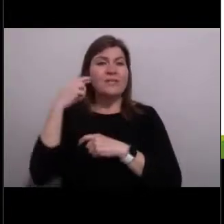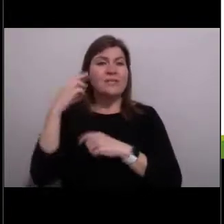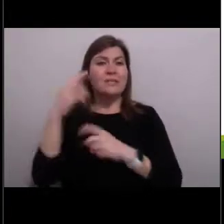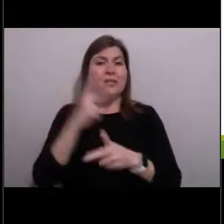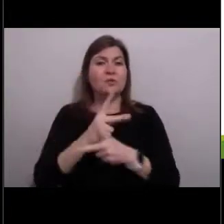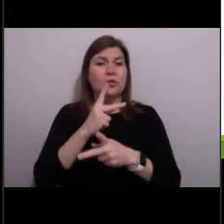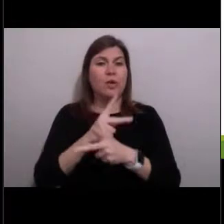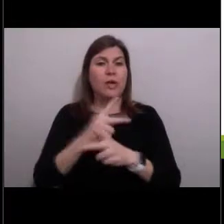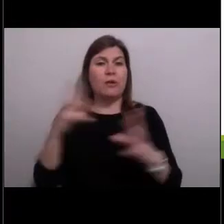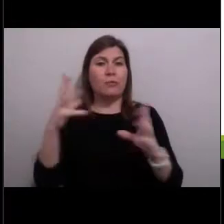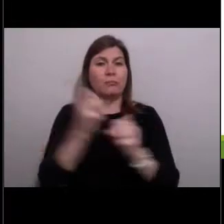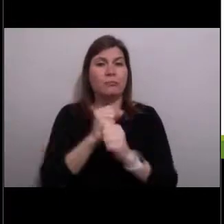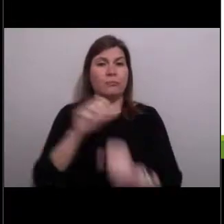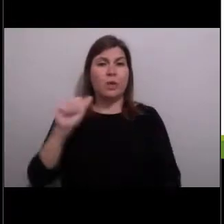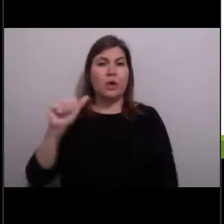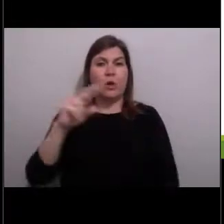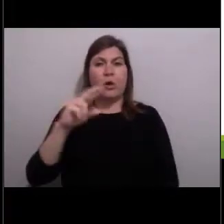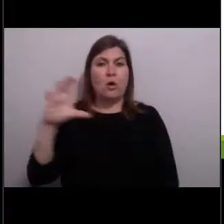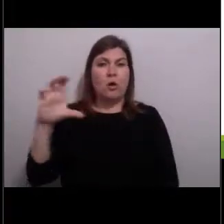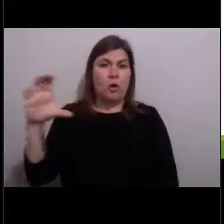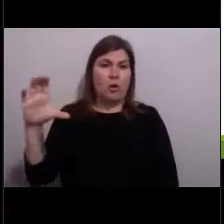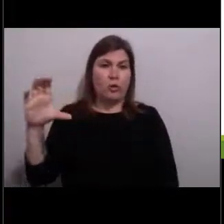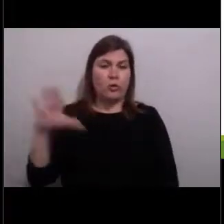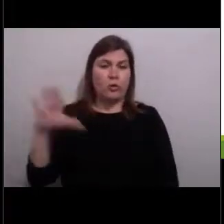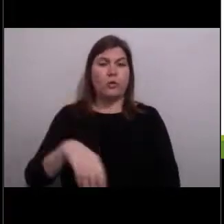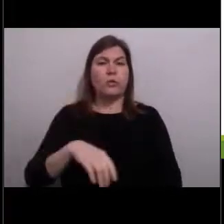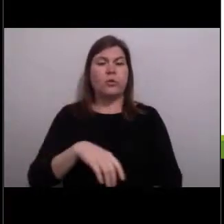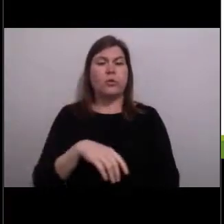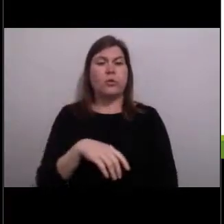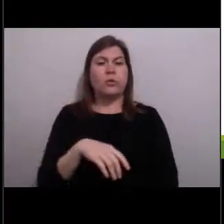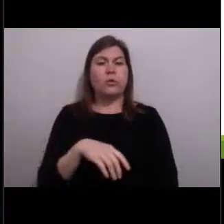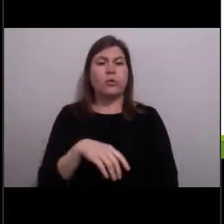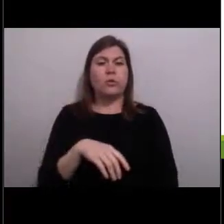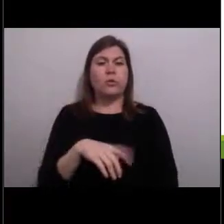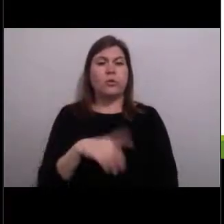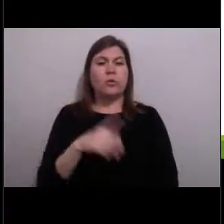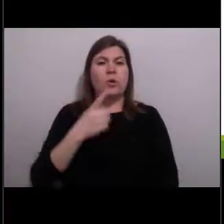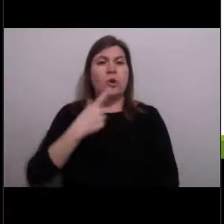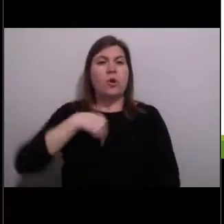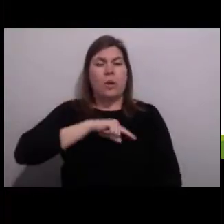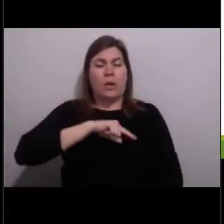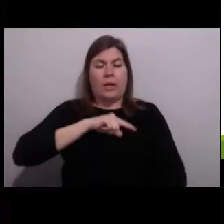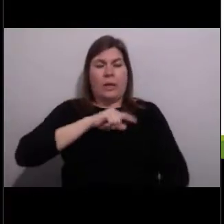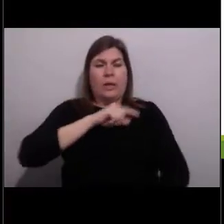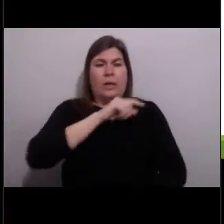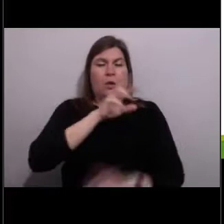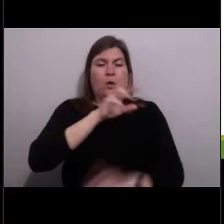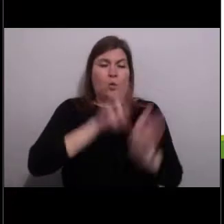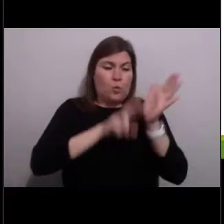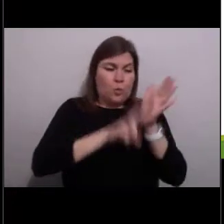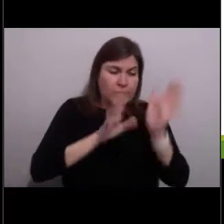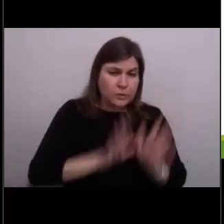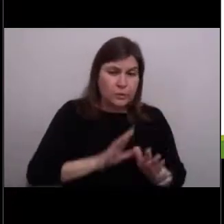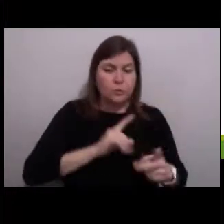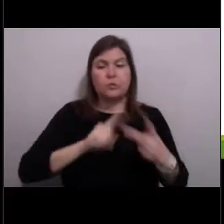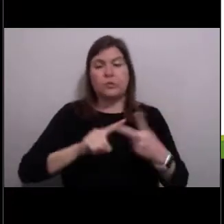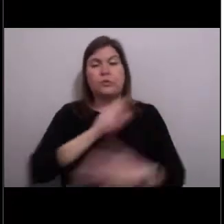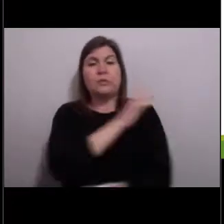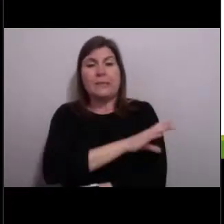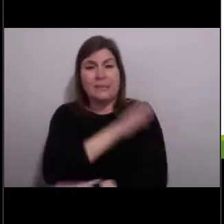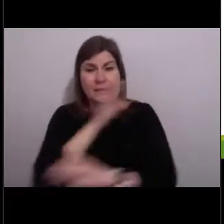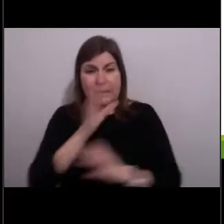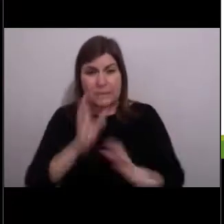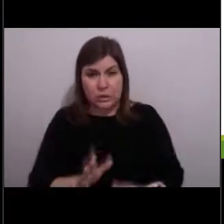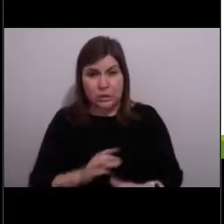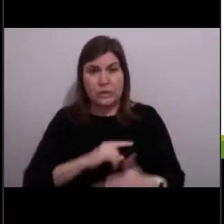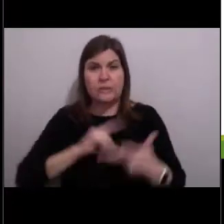nonpartisan citizens group made up of researchers, clinicians who do or have worked in long-term care, families, and